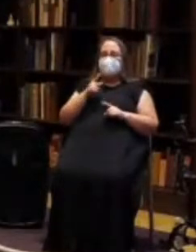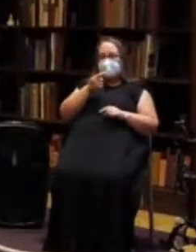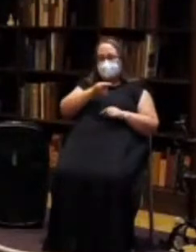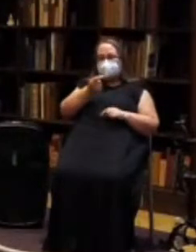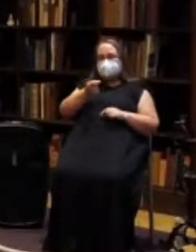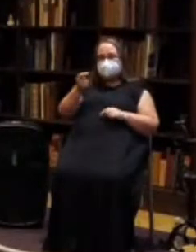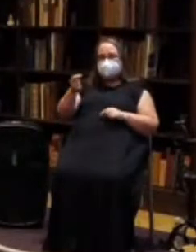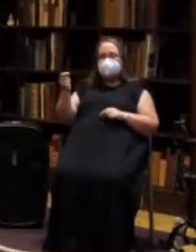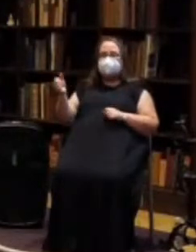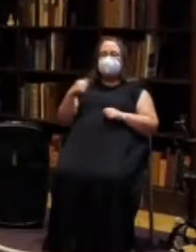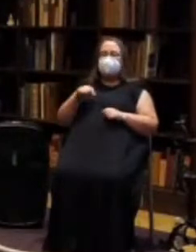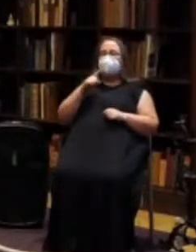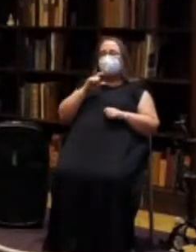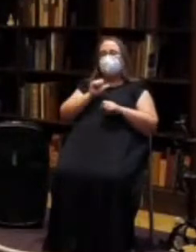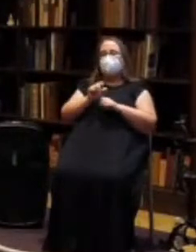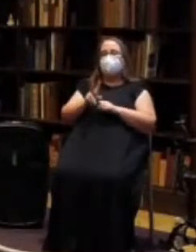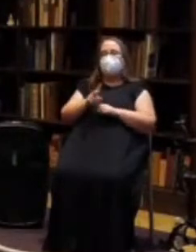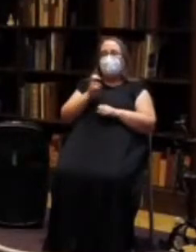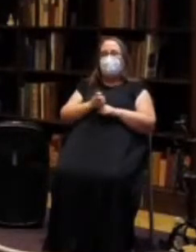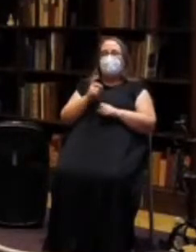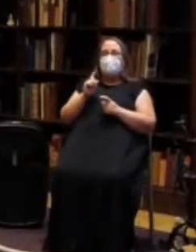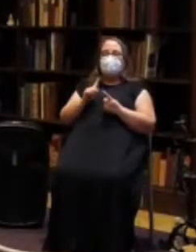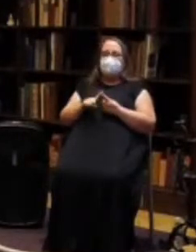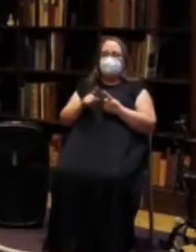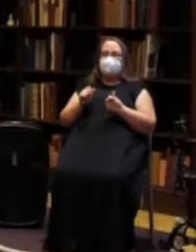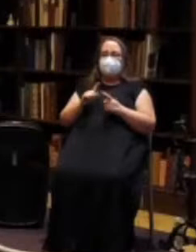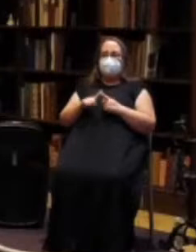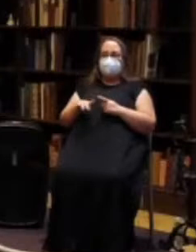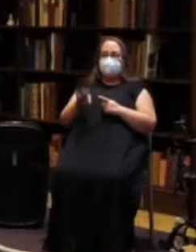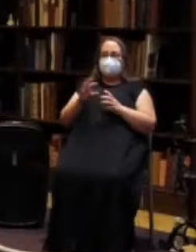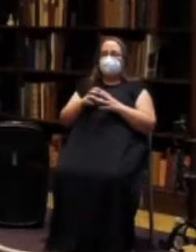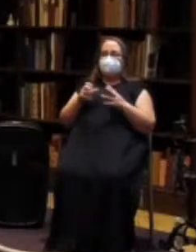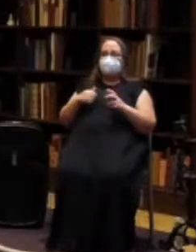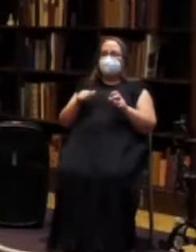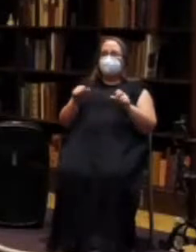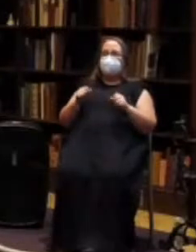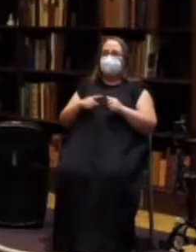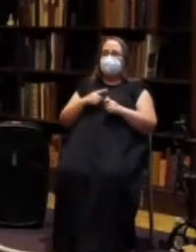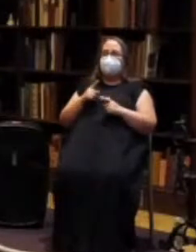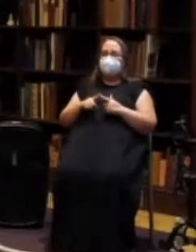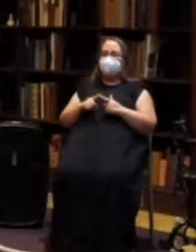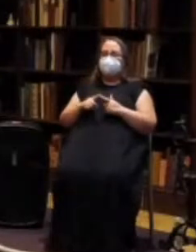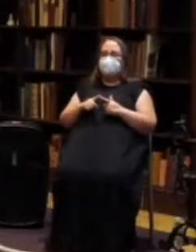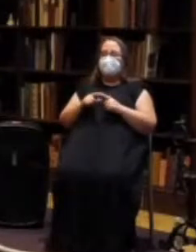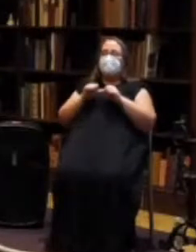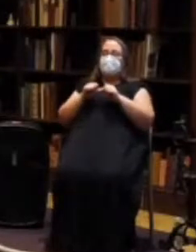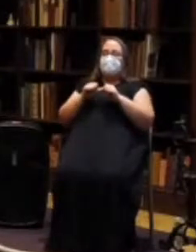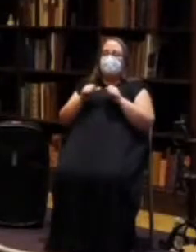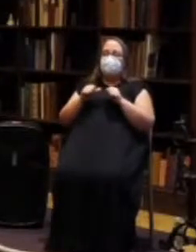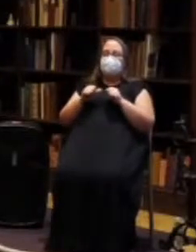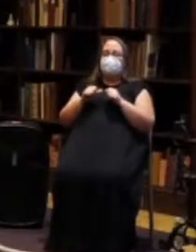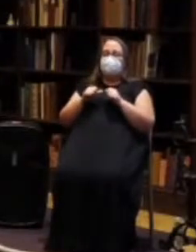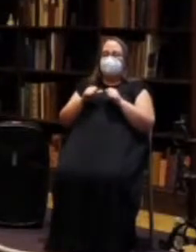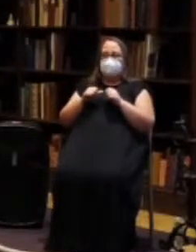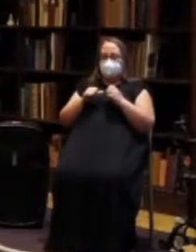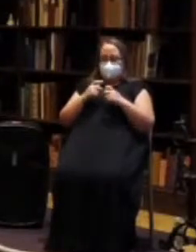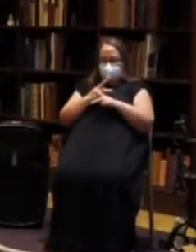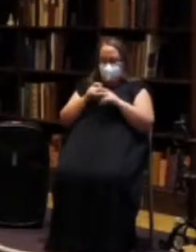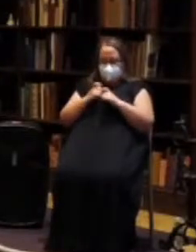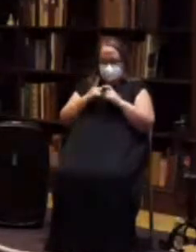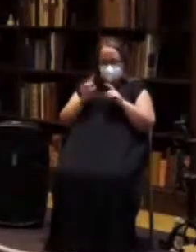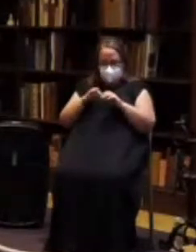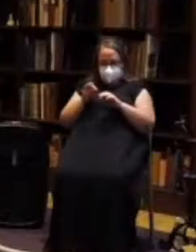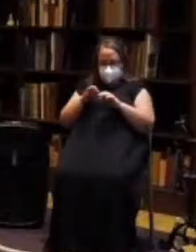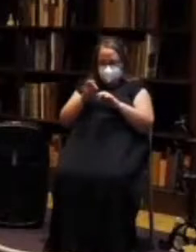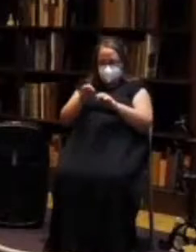bits and pieces. So I'm really working hard to try to find out as much as I can and sort of, to continue my metaphor, suture things together, which